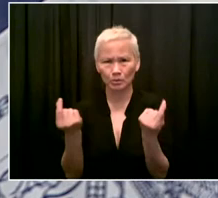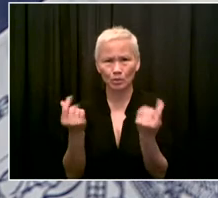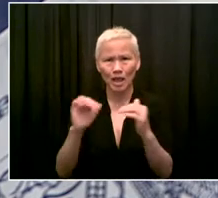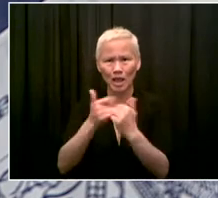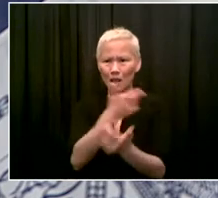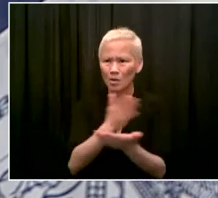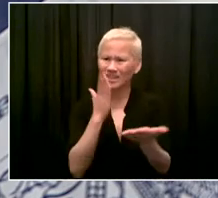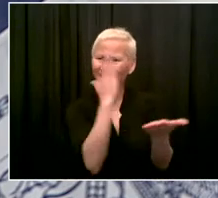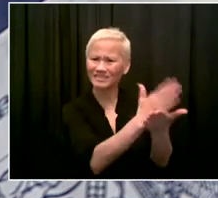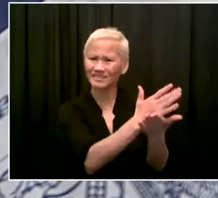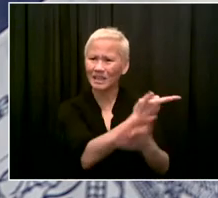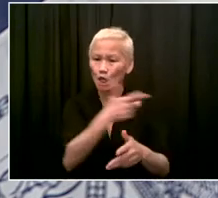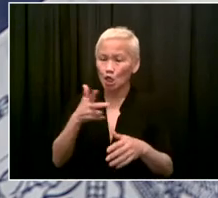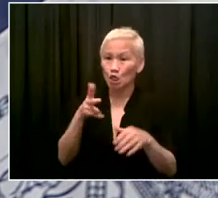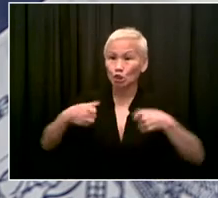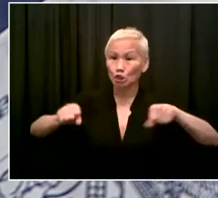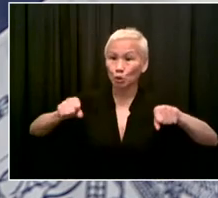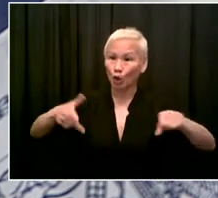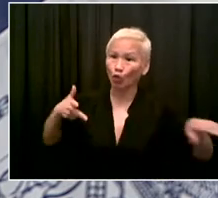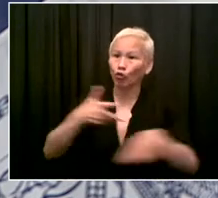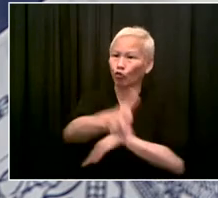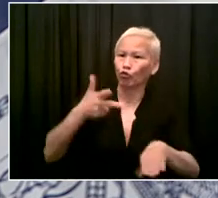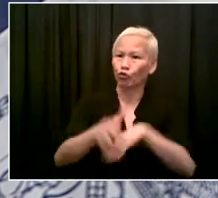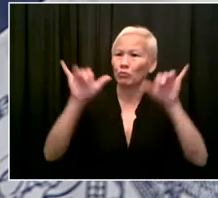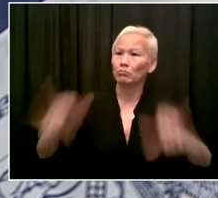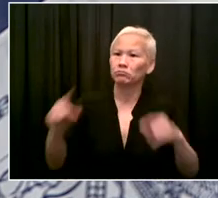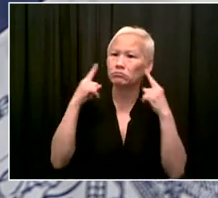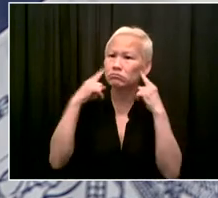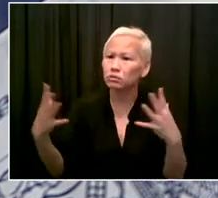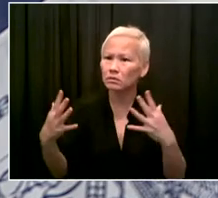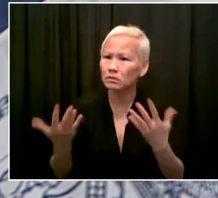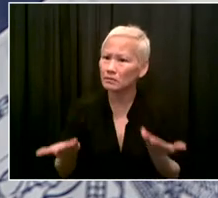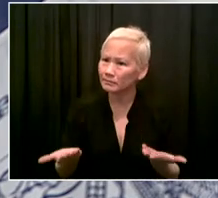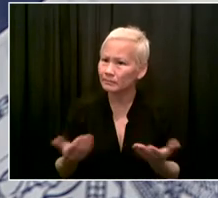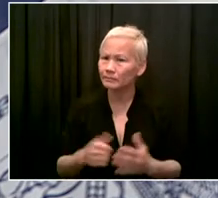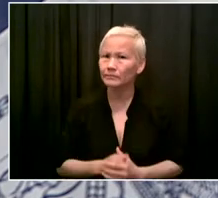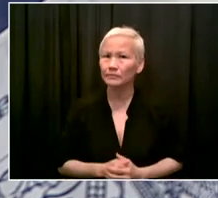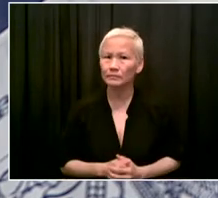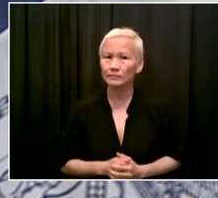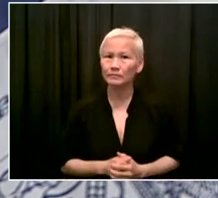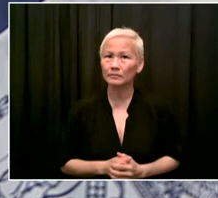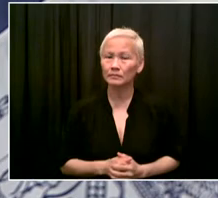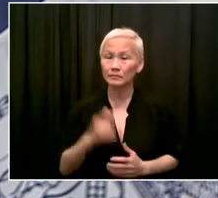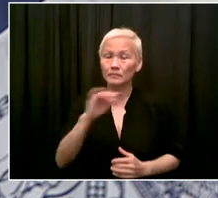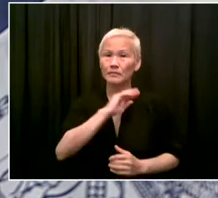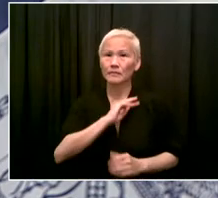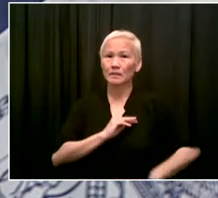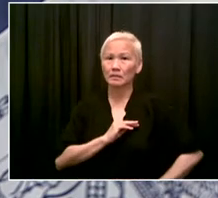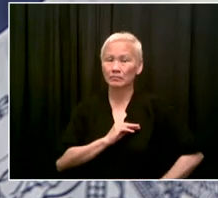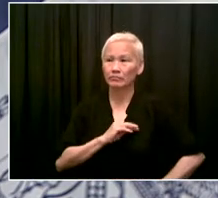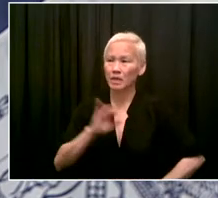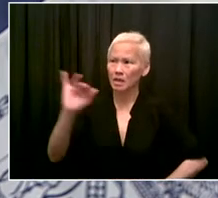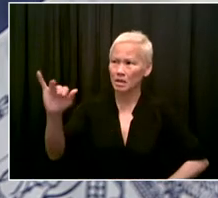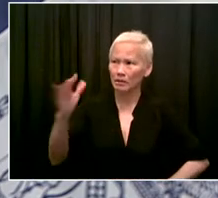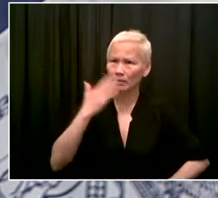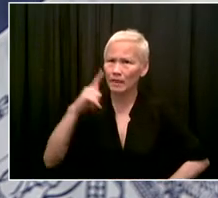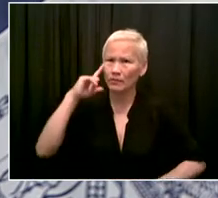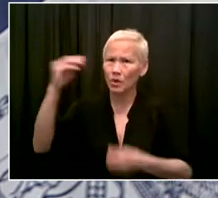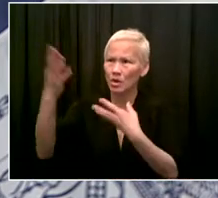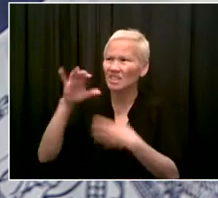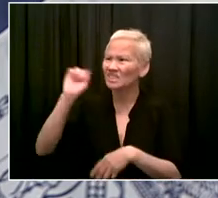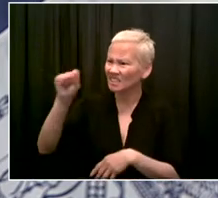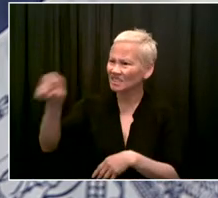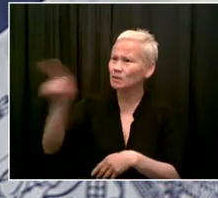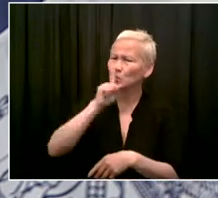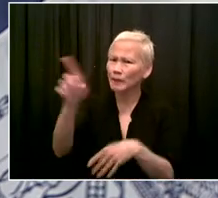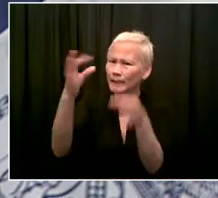And I always try to remember to say thank you to any journalist that raises an important question that we need to address. And thank you to James before you on the